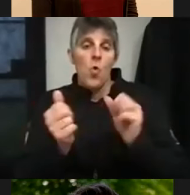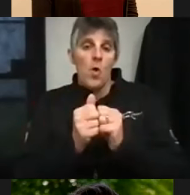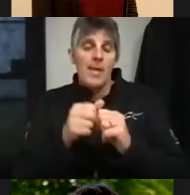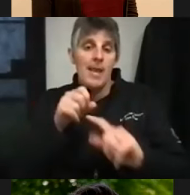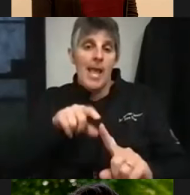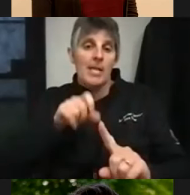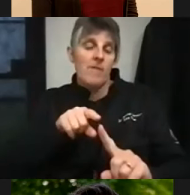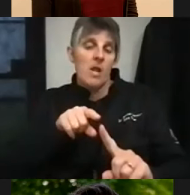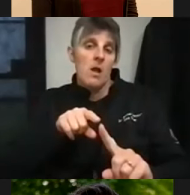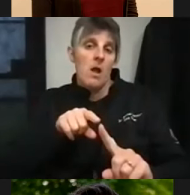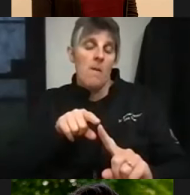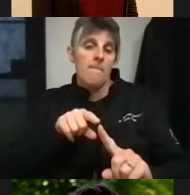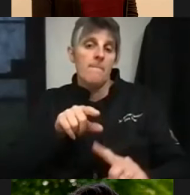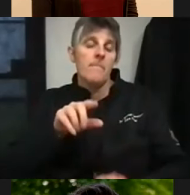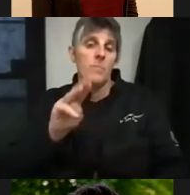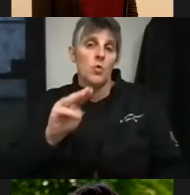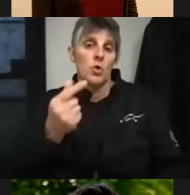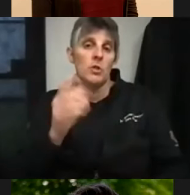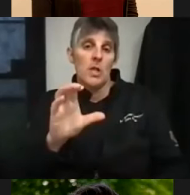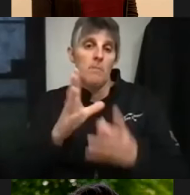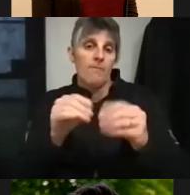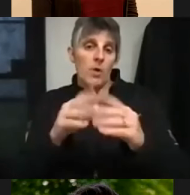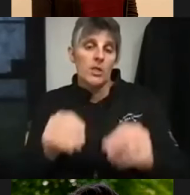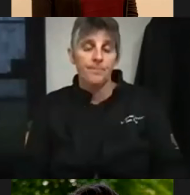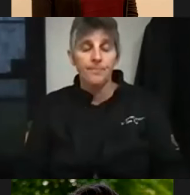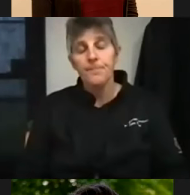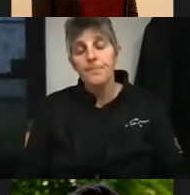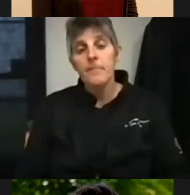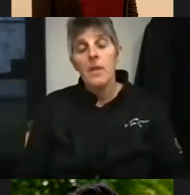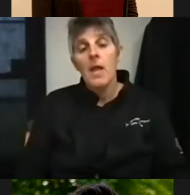activating mirror glial cell proliferation.